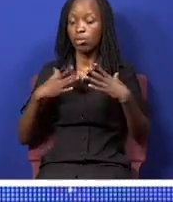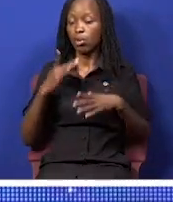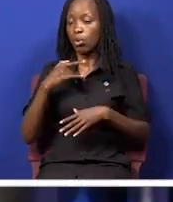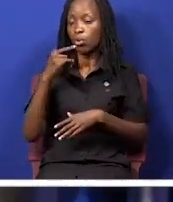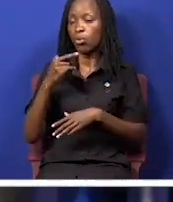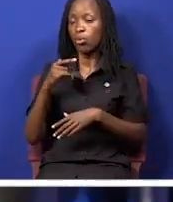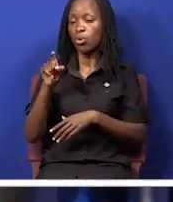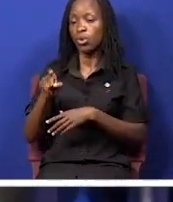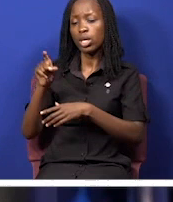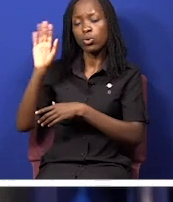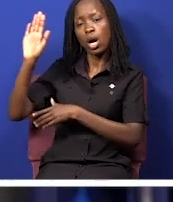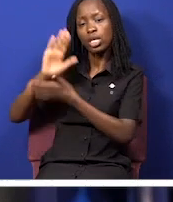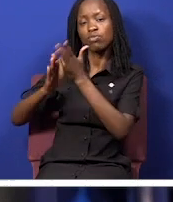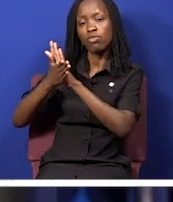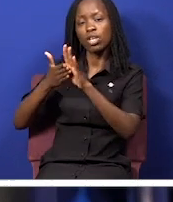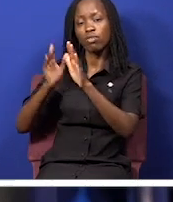Than over 99 righteous persons.